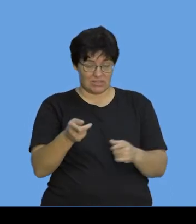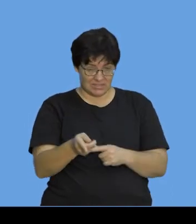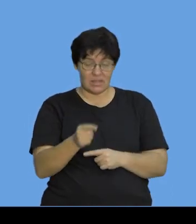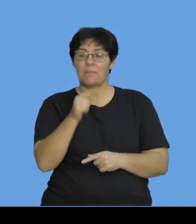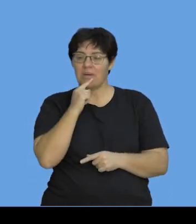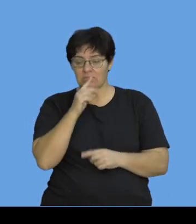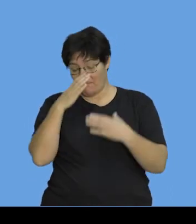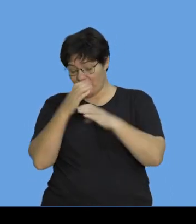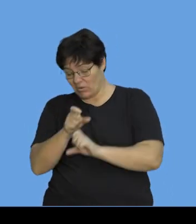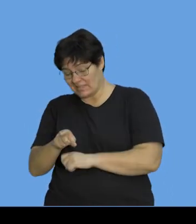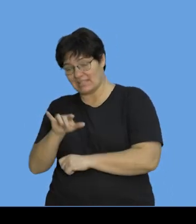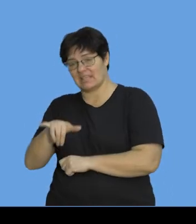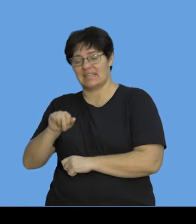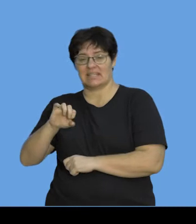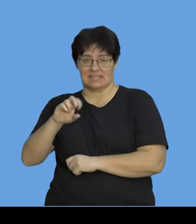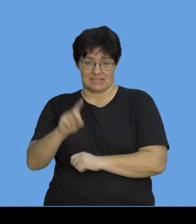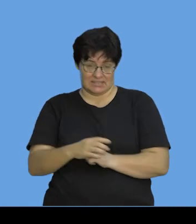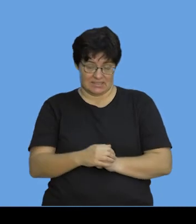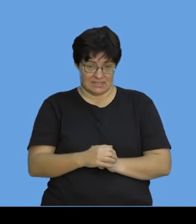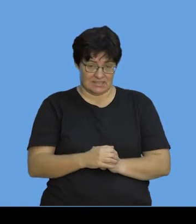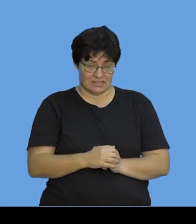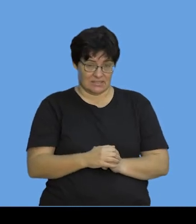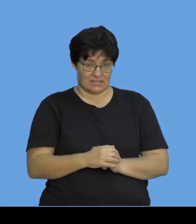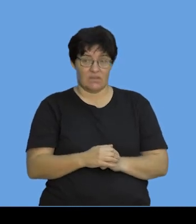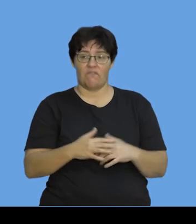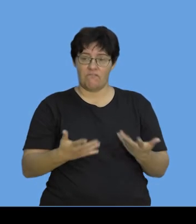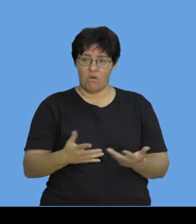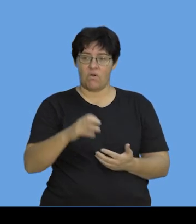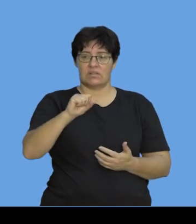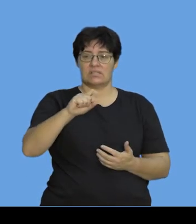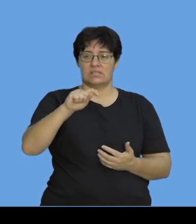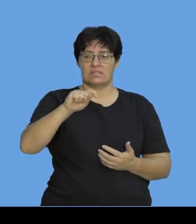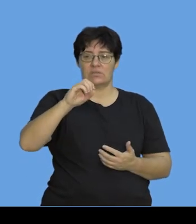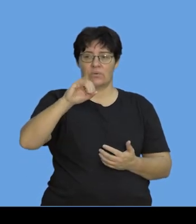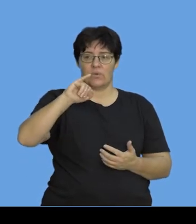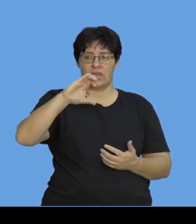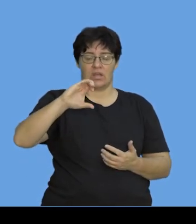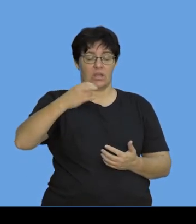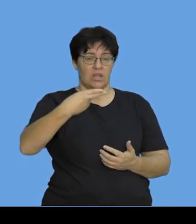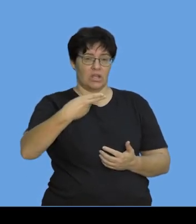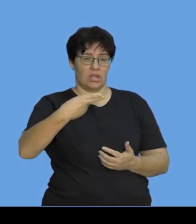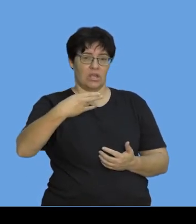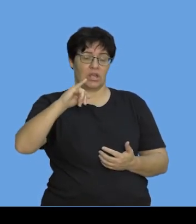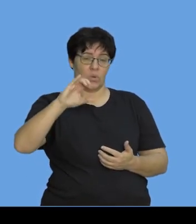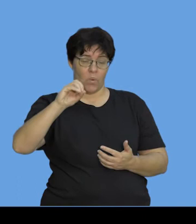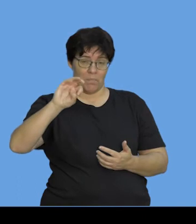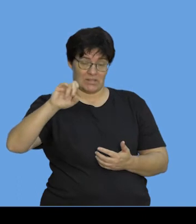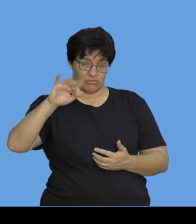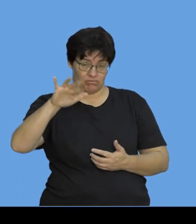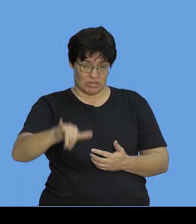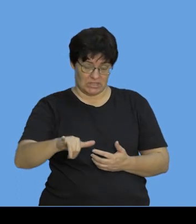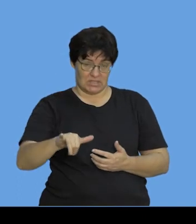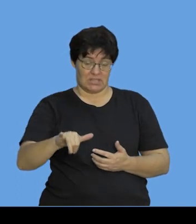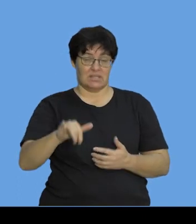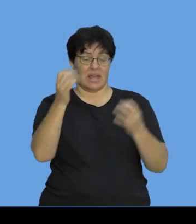as far as stoichiometric calculations are concerned, right? So here we've got a scenario that says methanol,